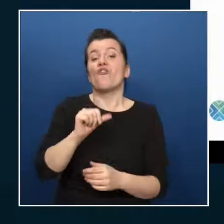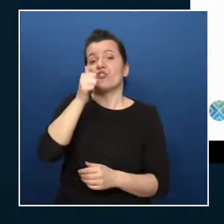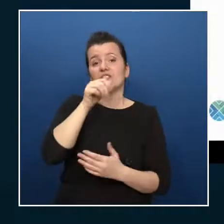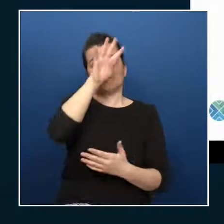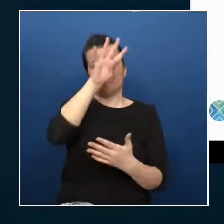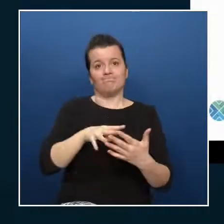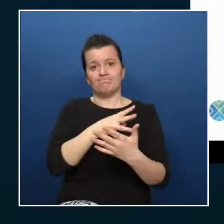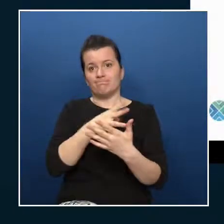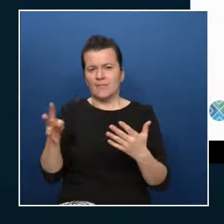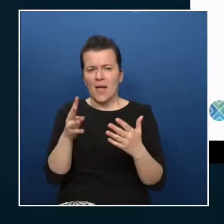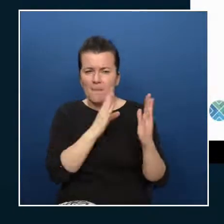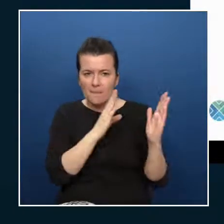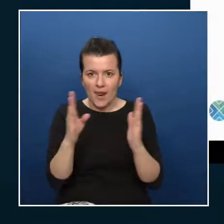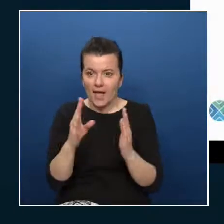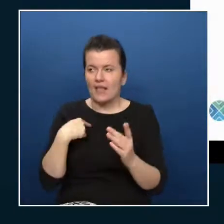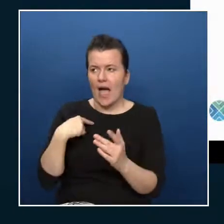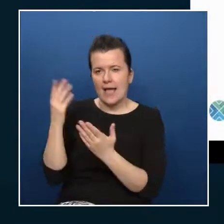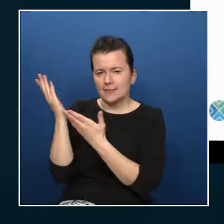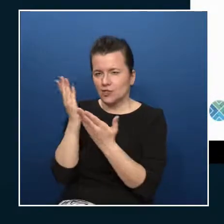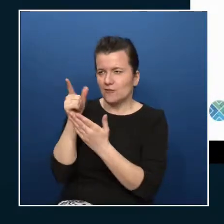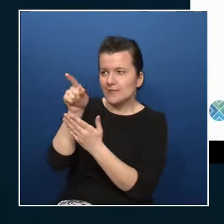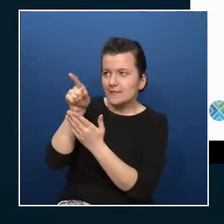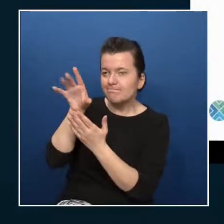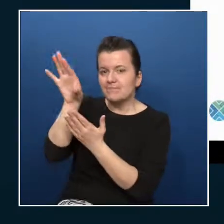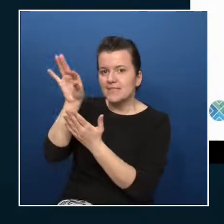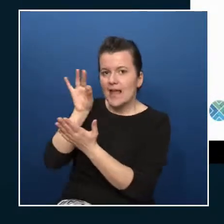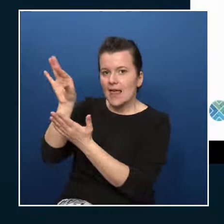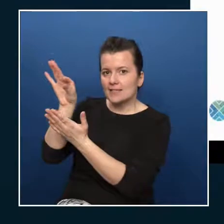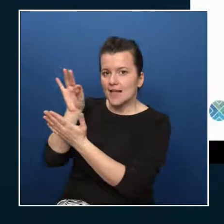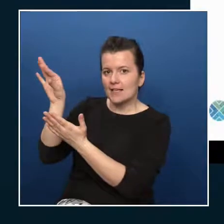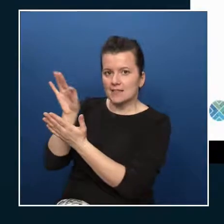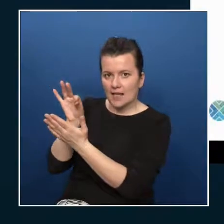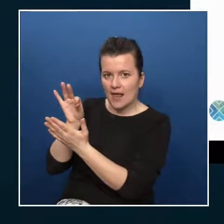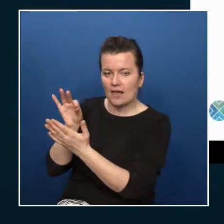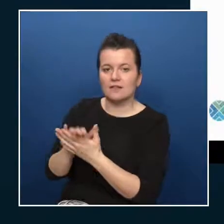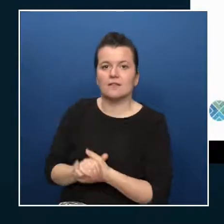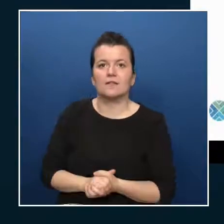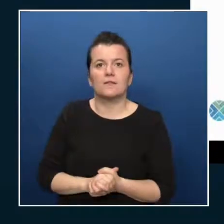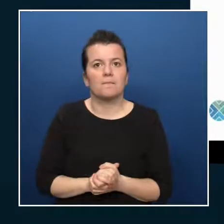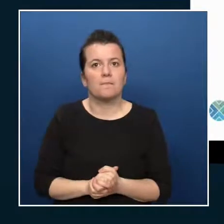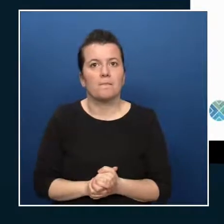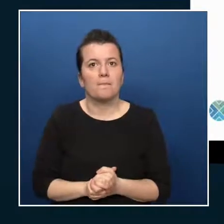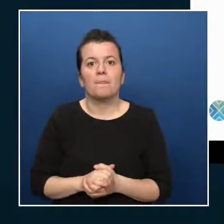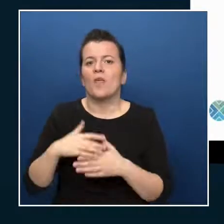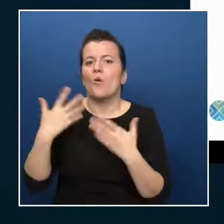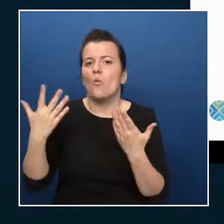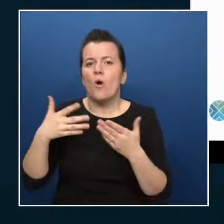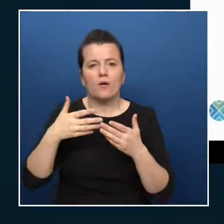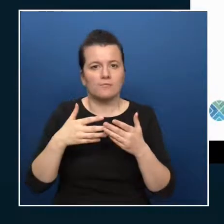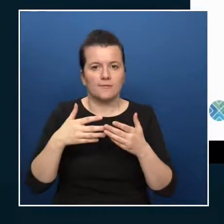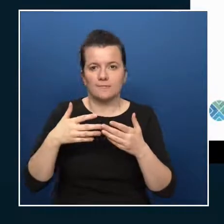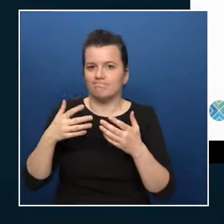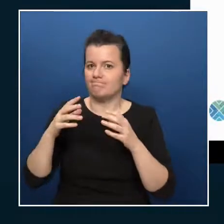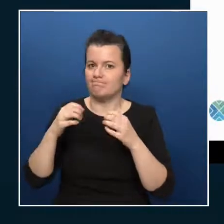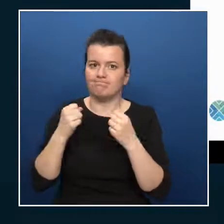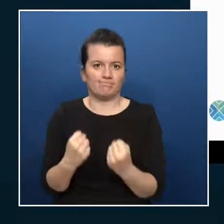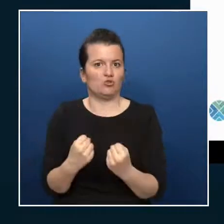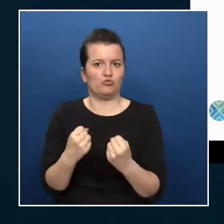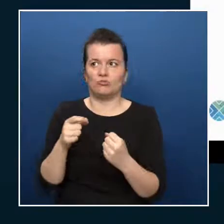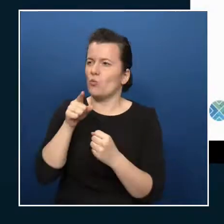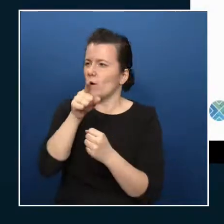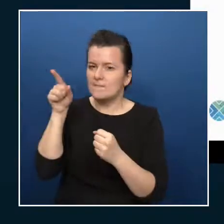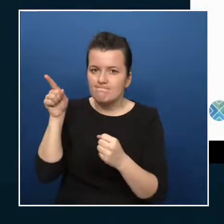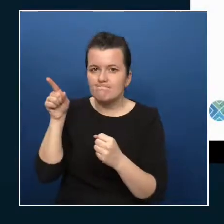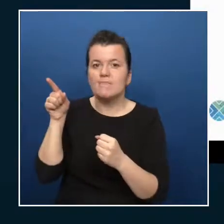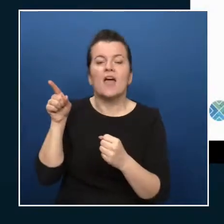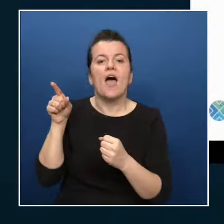services do you select? What service tier or virtual machine size do you need? And you always start with collecting